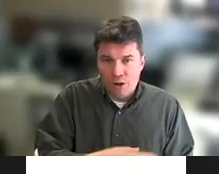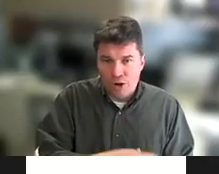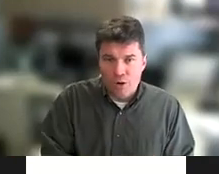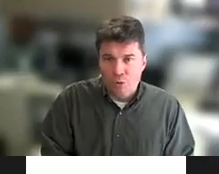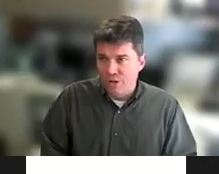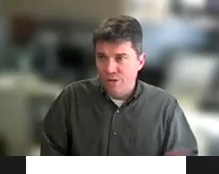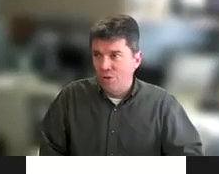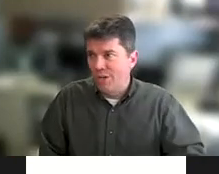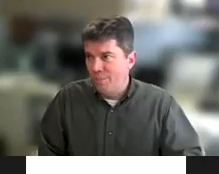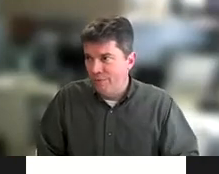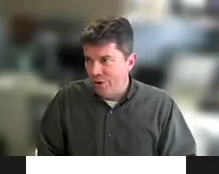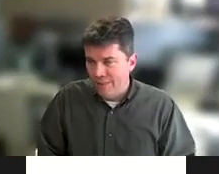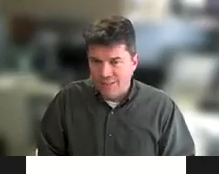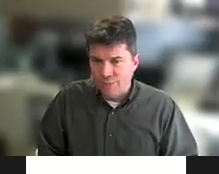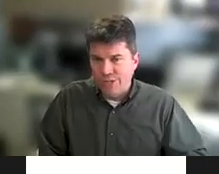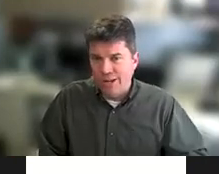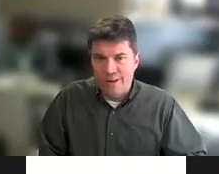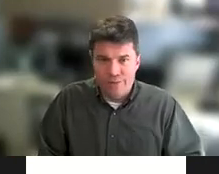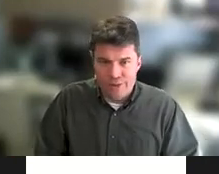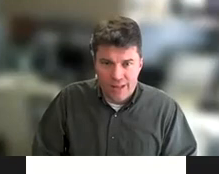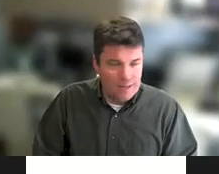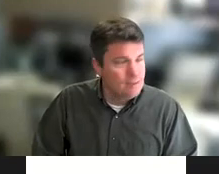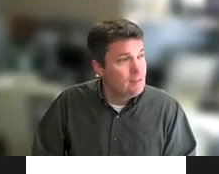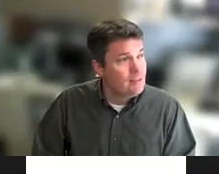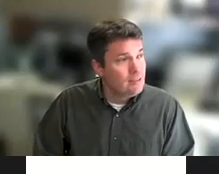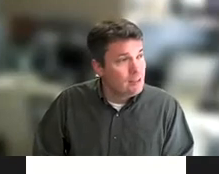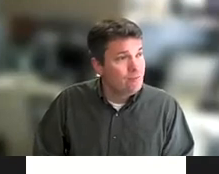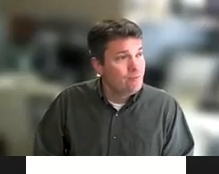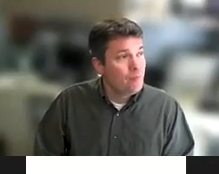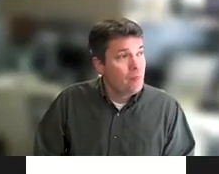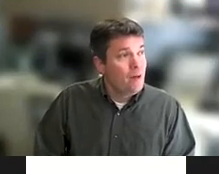Tell him, tell her, would she prefer this, would he prefer